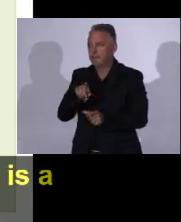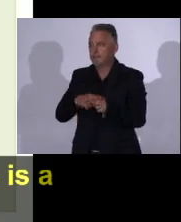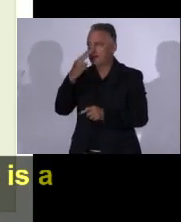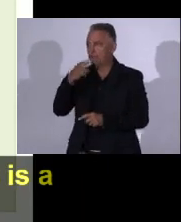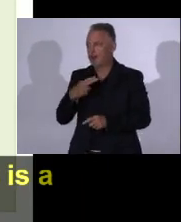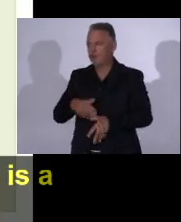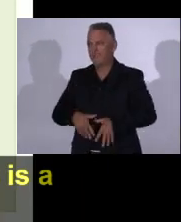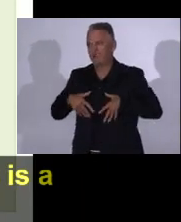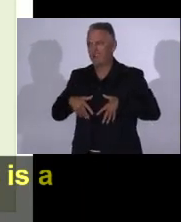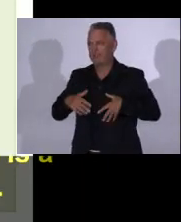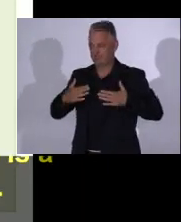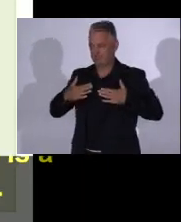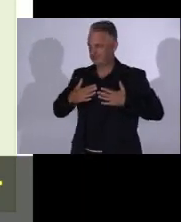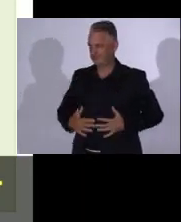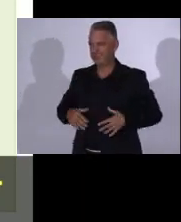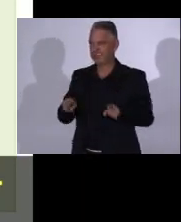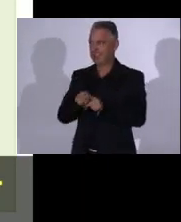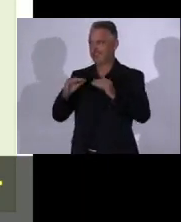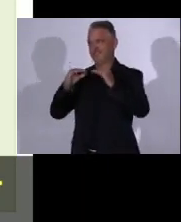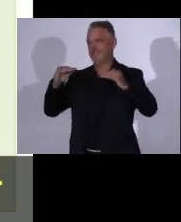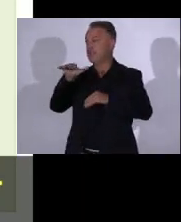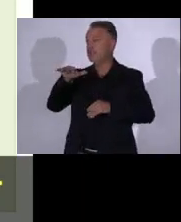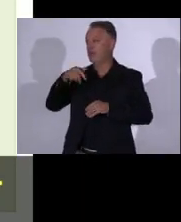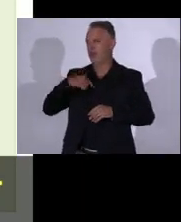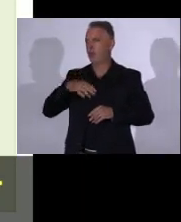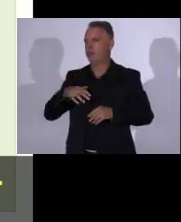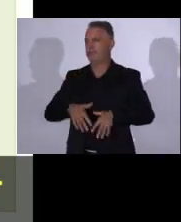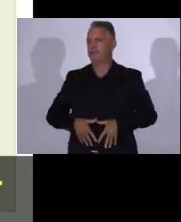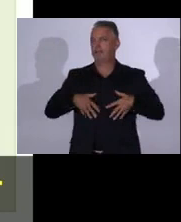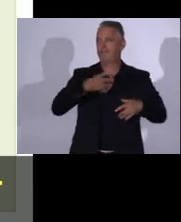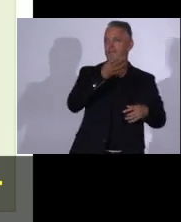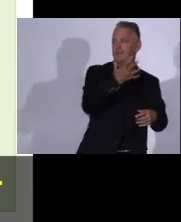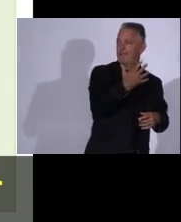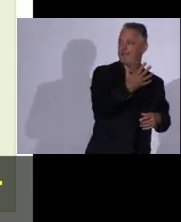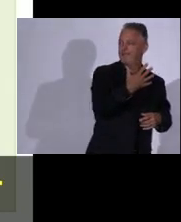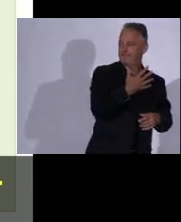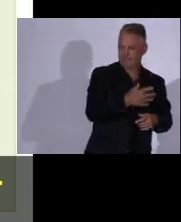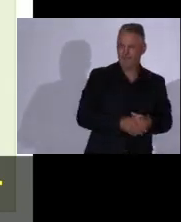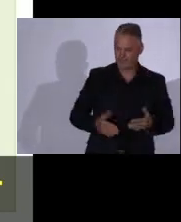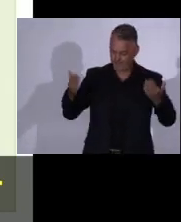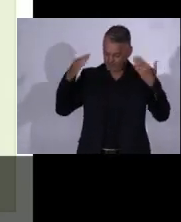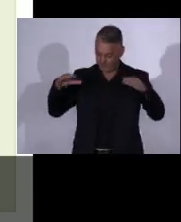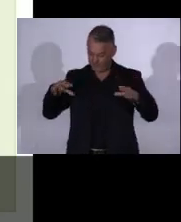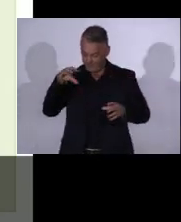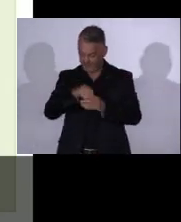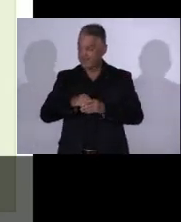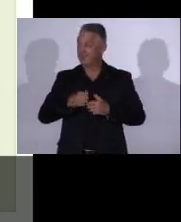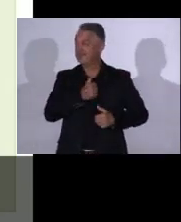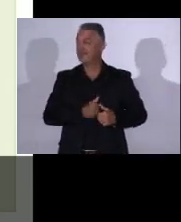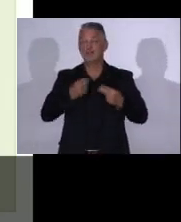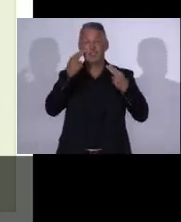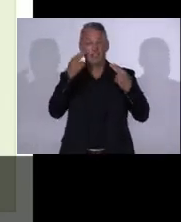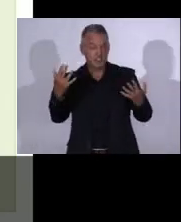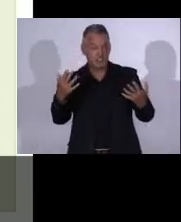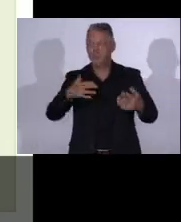Being outside in nature is actually obviously a great outcome. Being with people who you feel safe with, so being with like-minded people